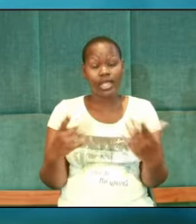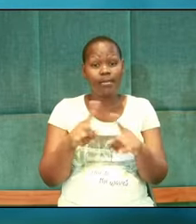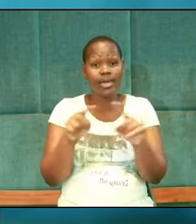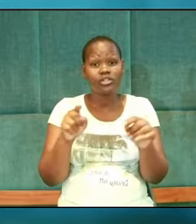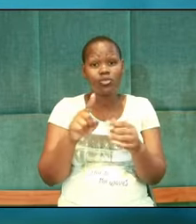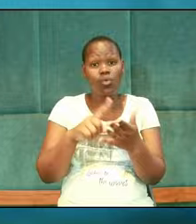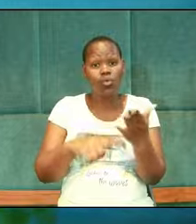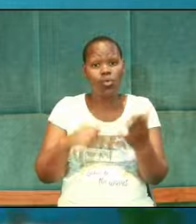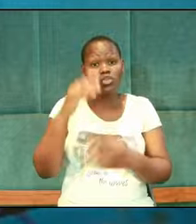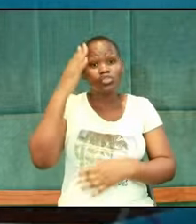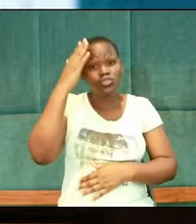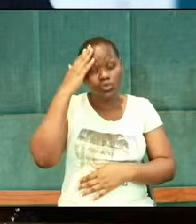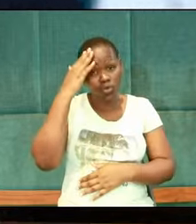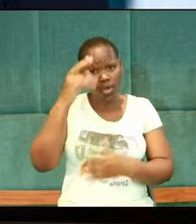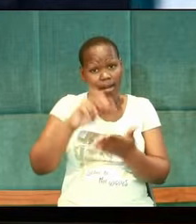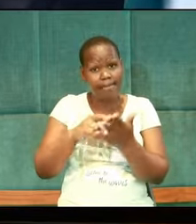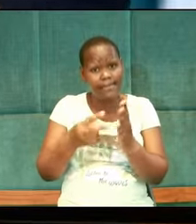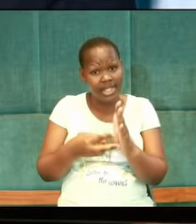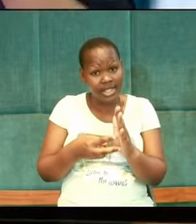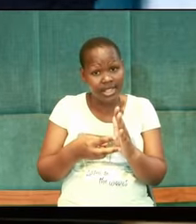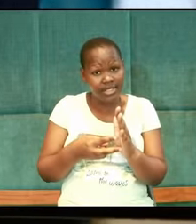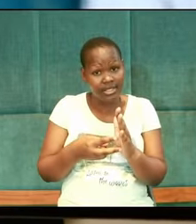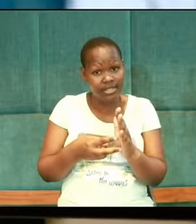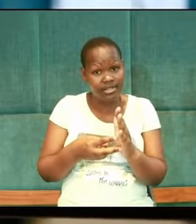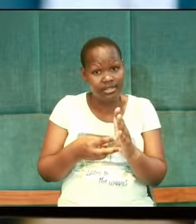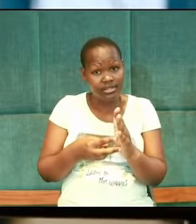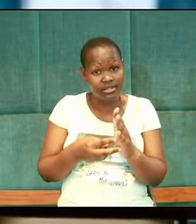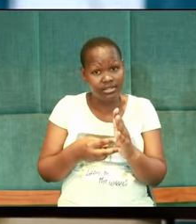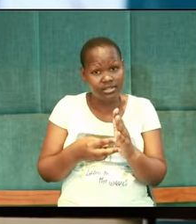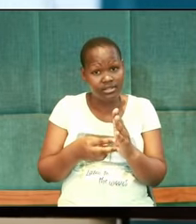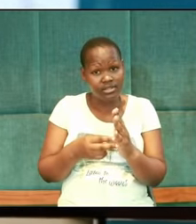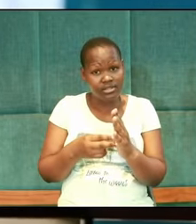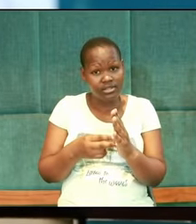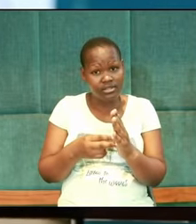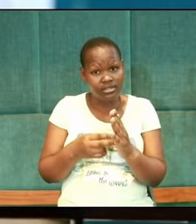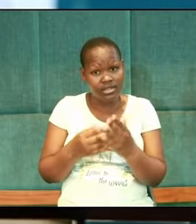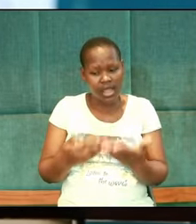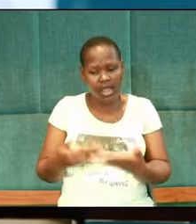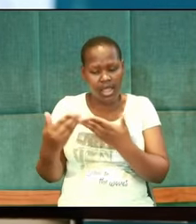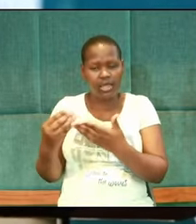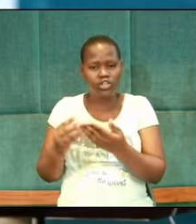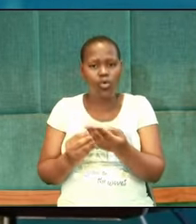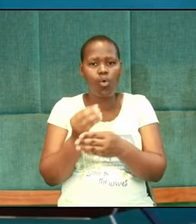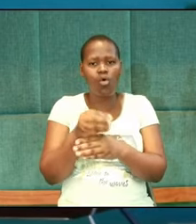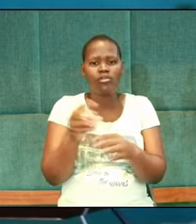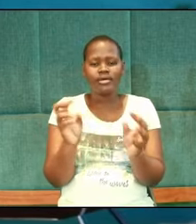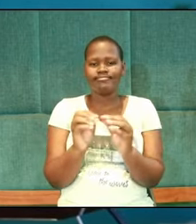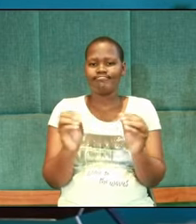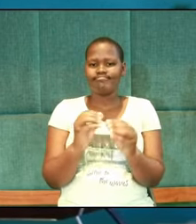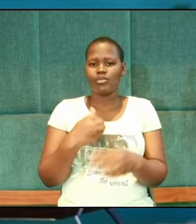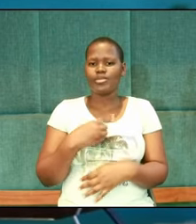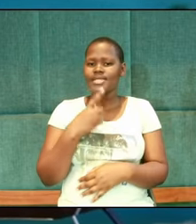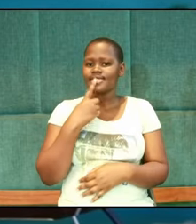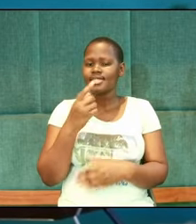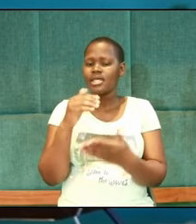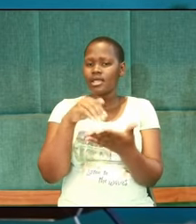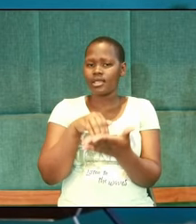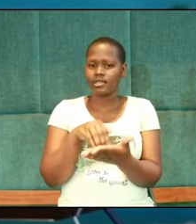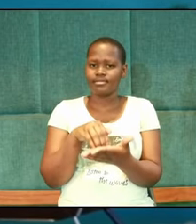know is at a minimum threshold, it cannot carry you far. Let me say it again.